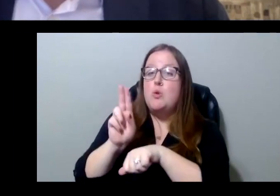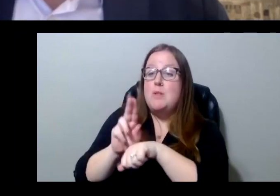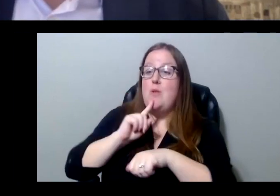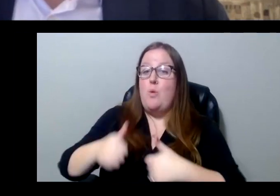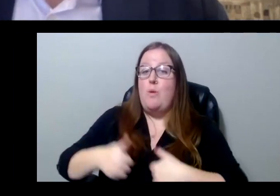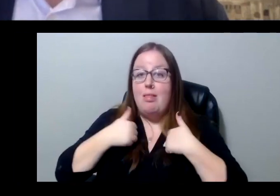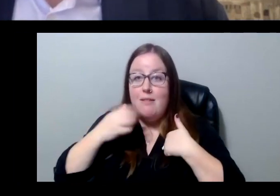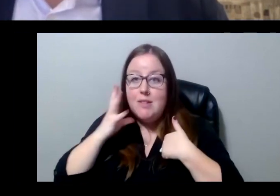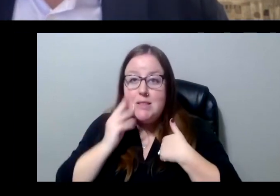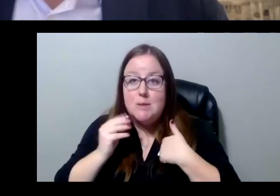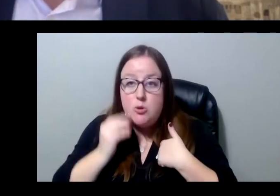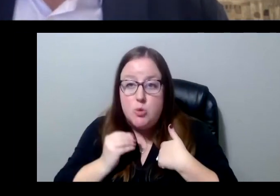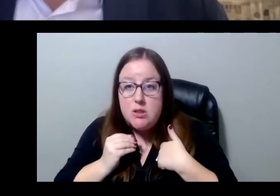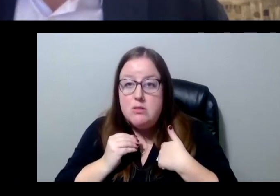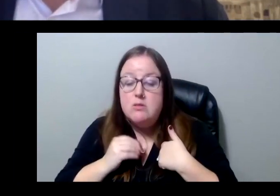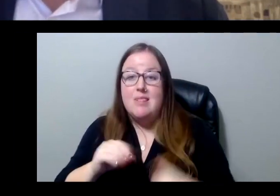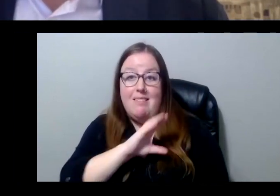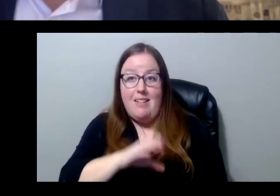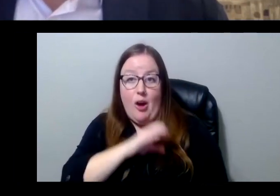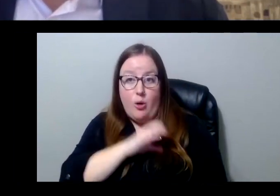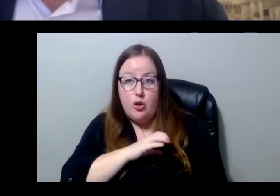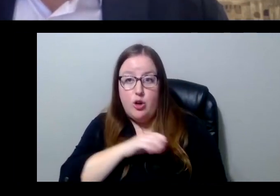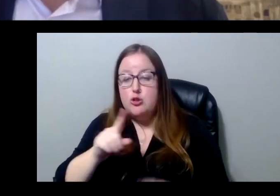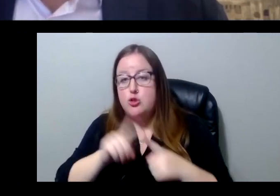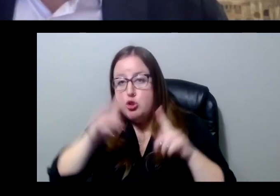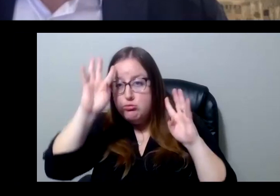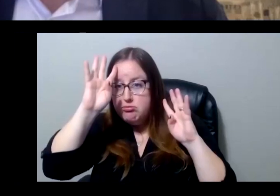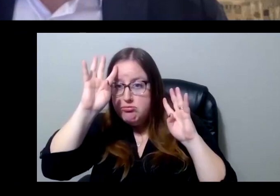What that immigrant experience